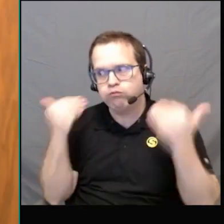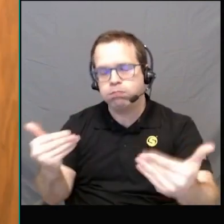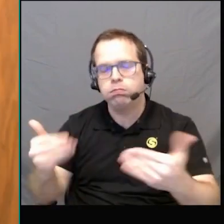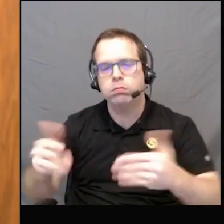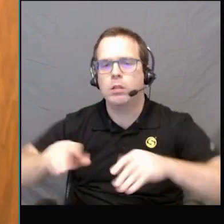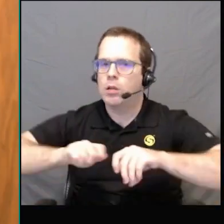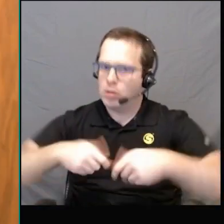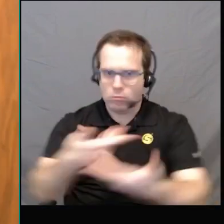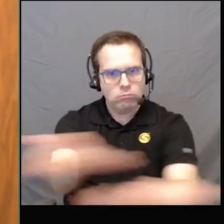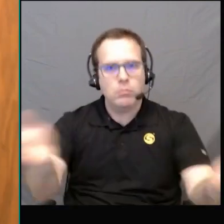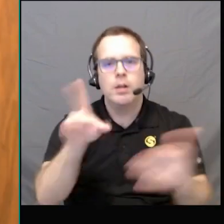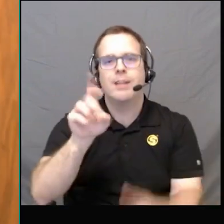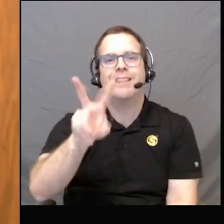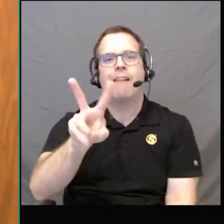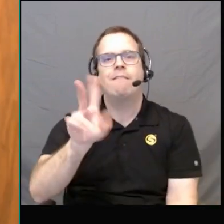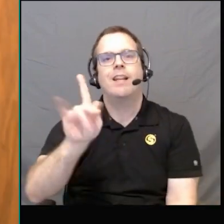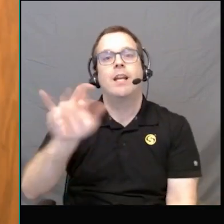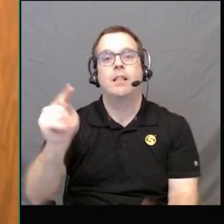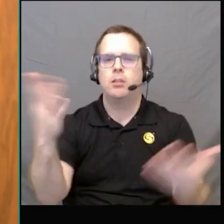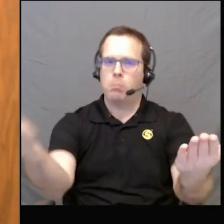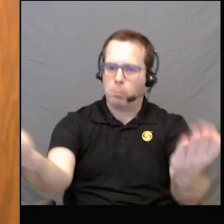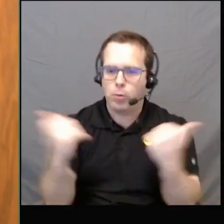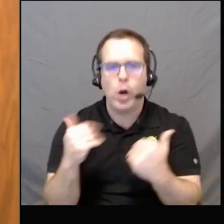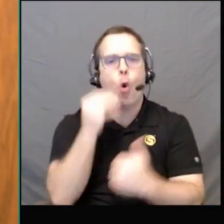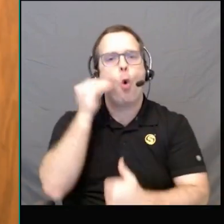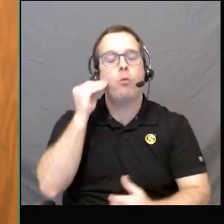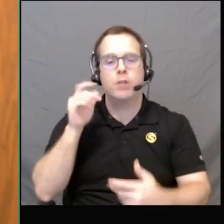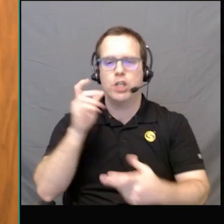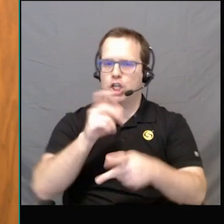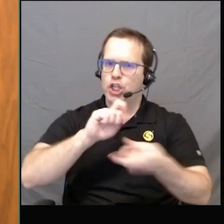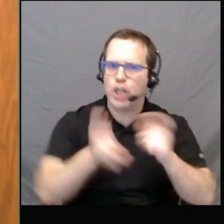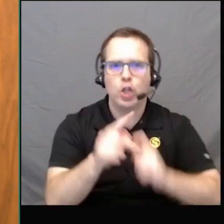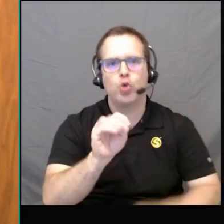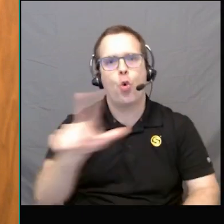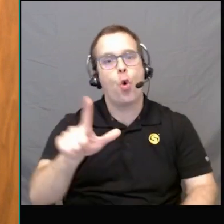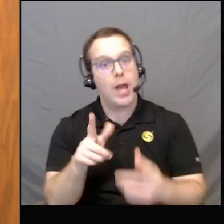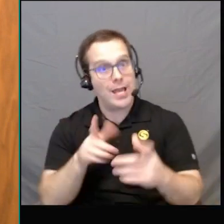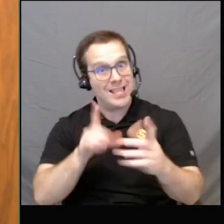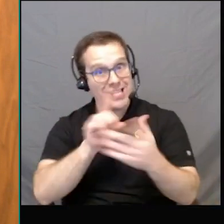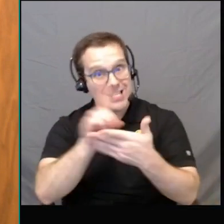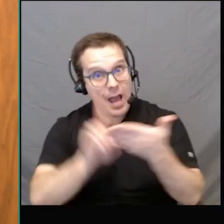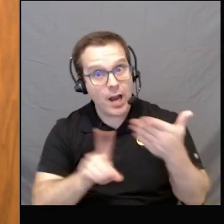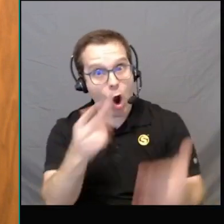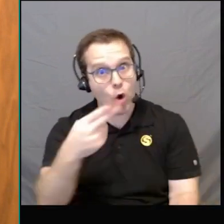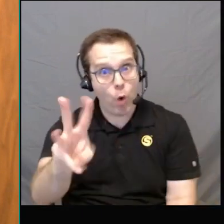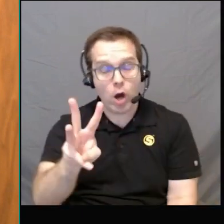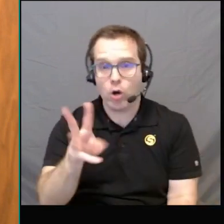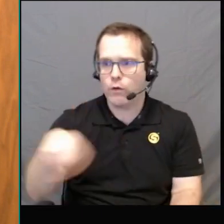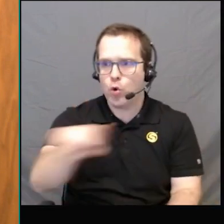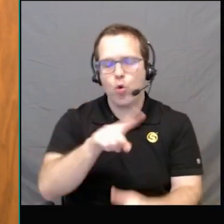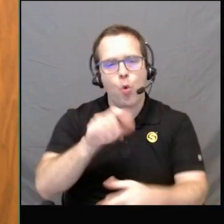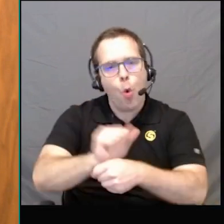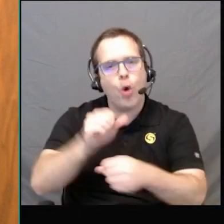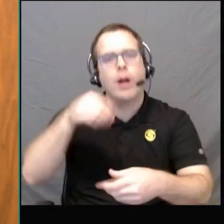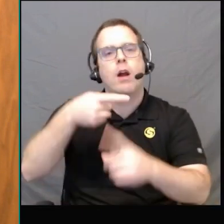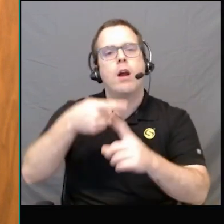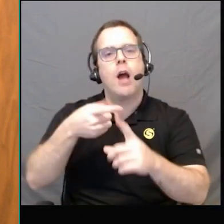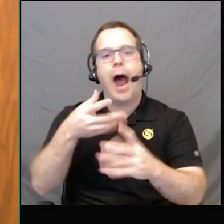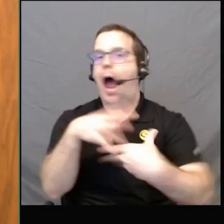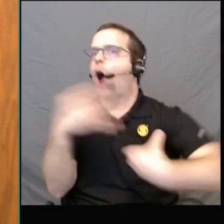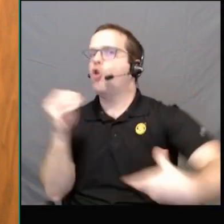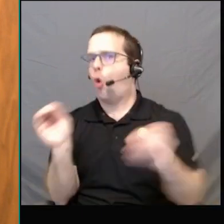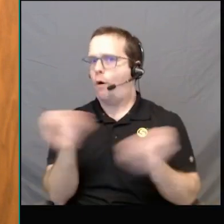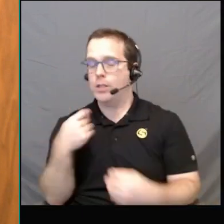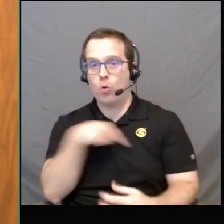home. We changed tooling so you could track hardware and keep it secure while outside the office. And we prioritized management